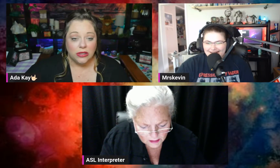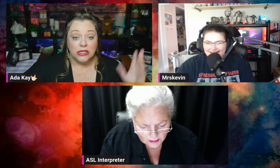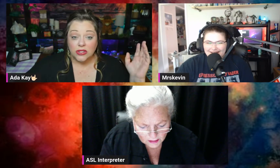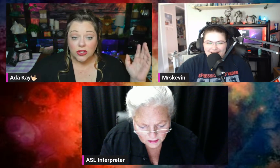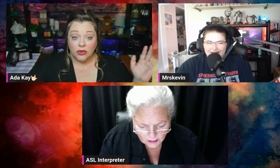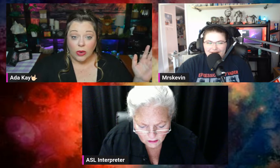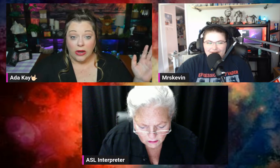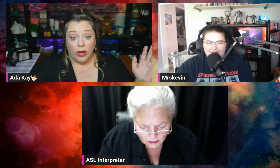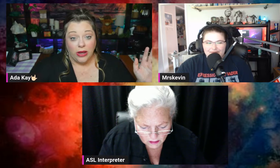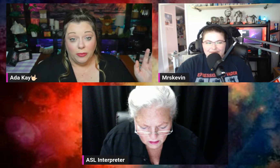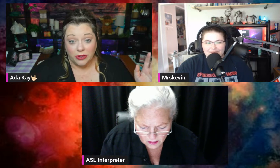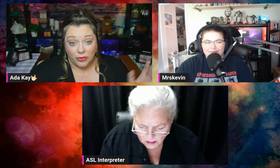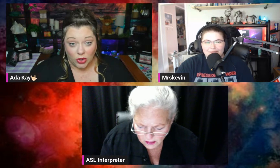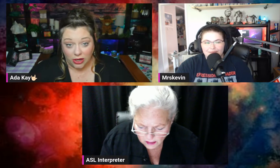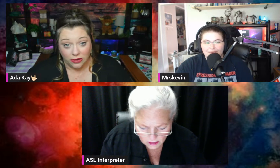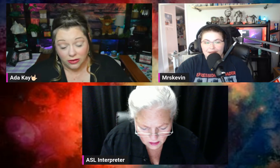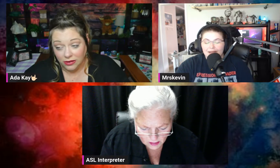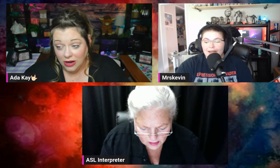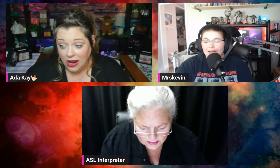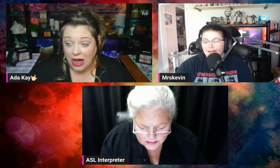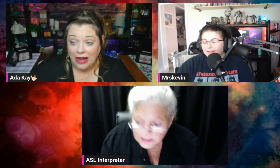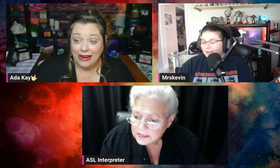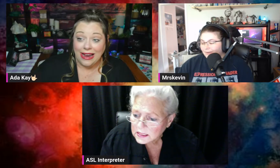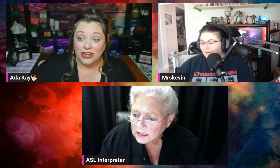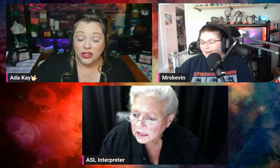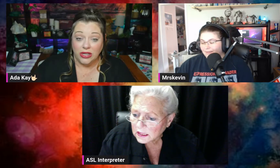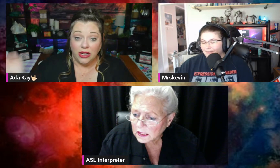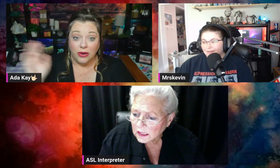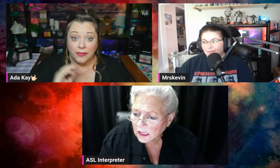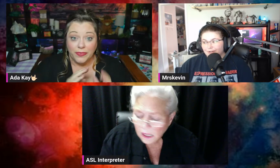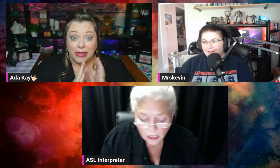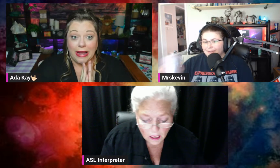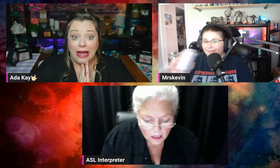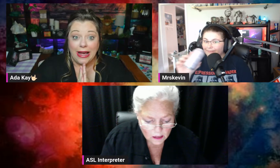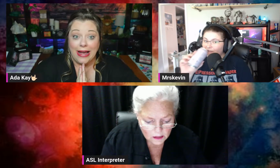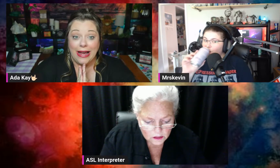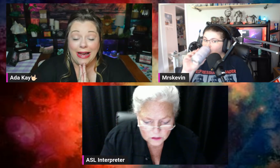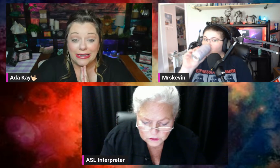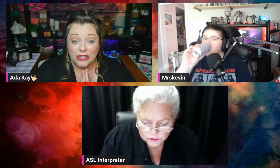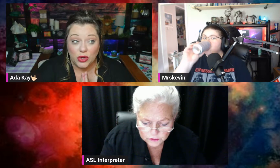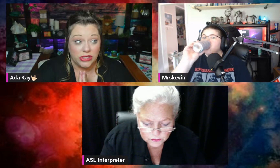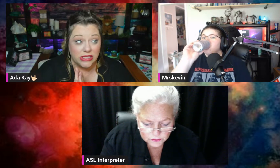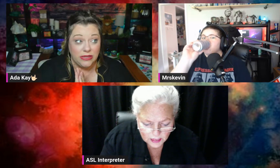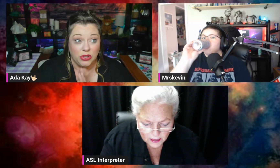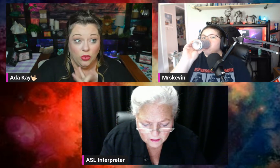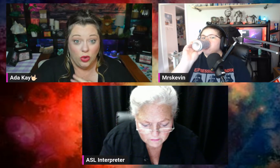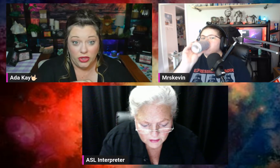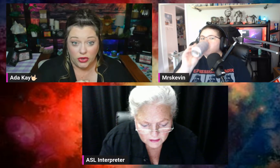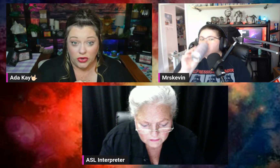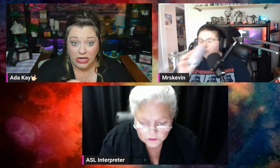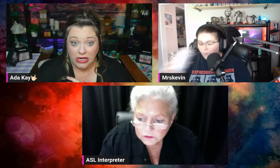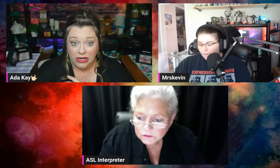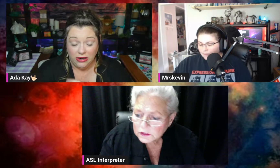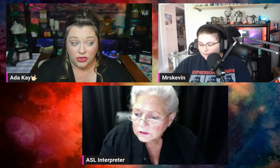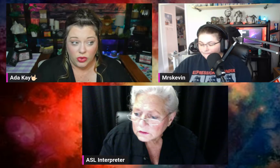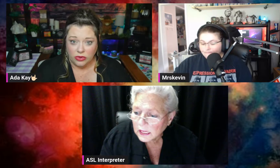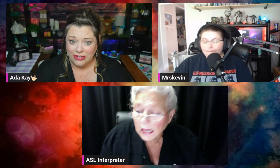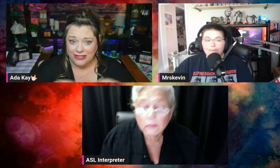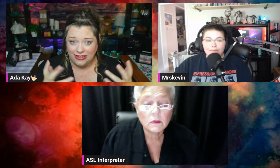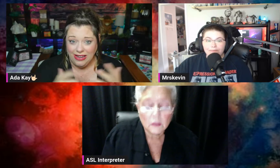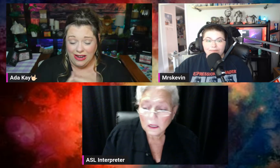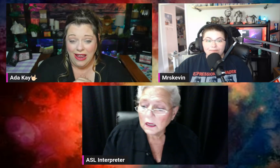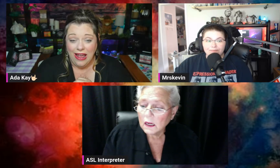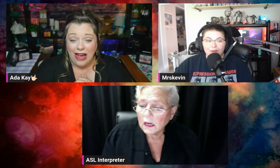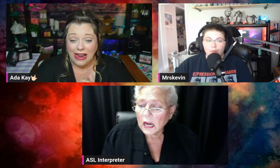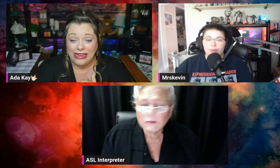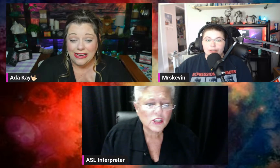This is a good way to wake up in the morning, y'all. It is. a I good way to wake actually- up in the morning. I didn't go to sleep till 1:30 because we were here